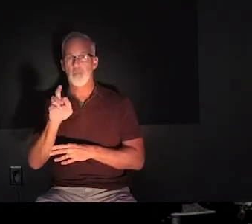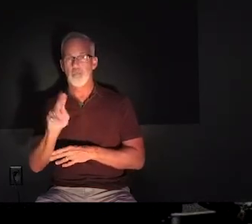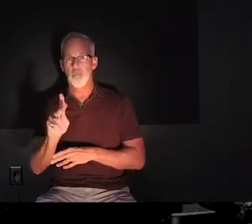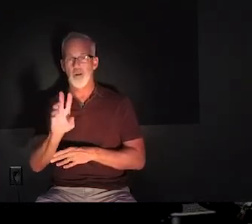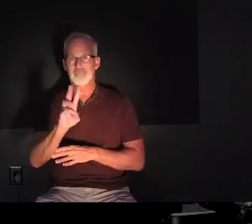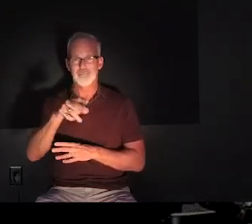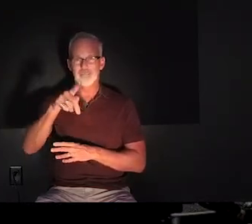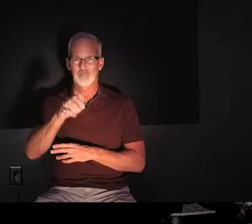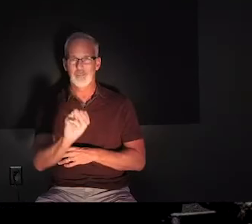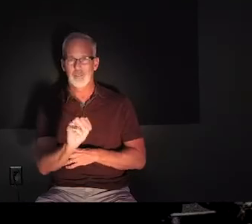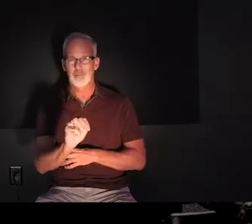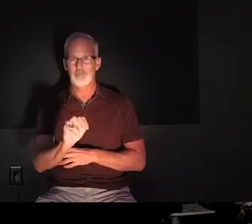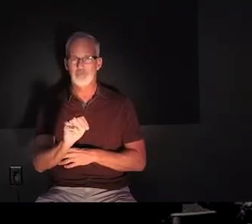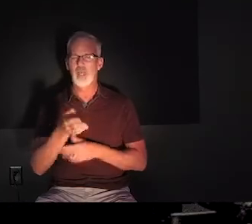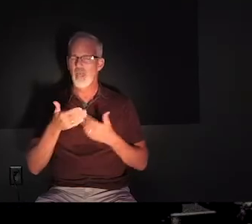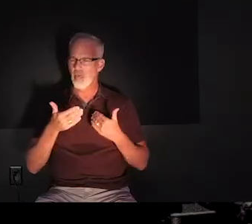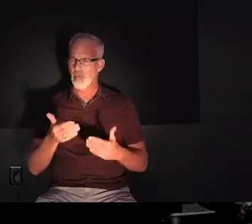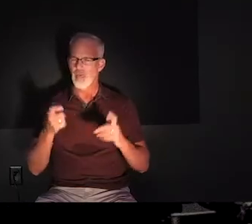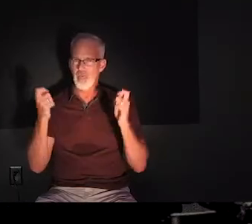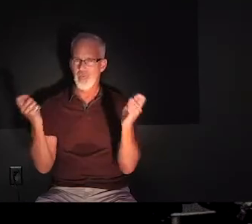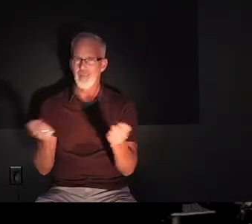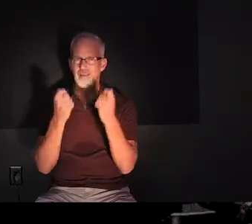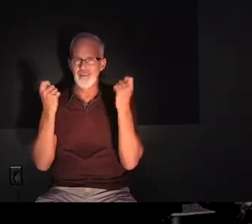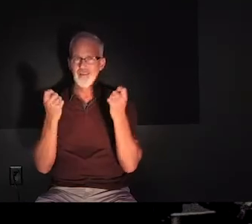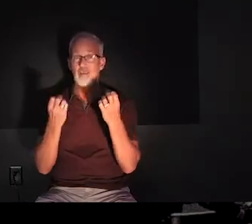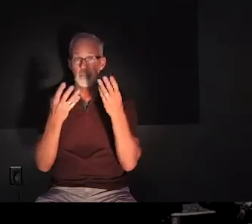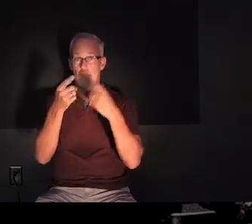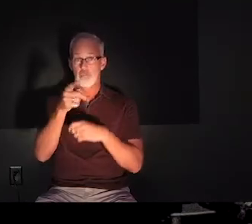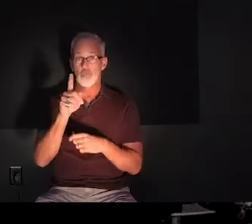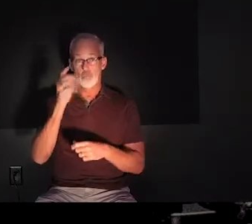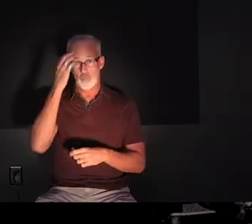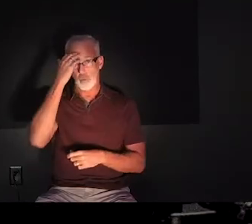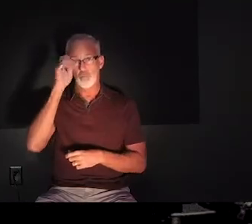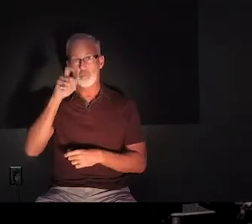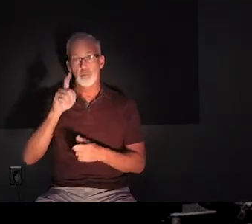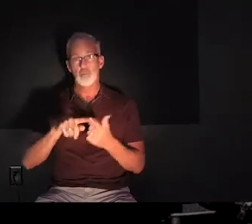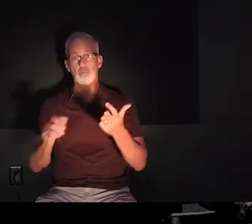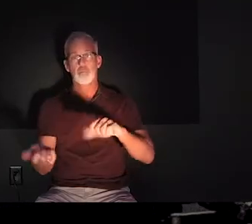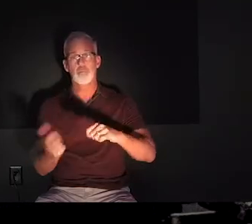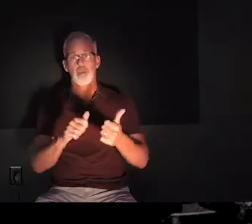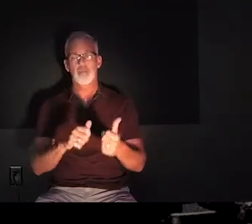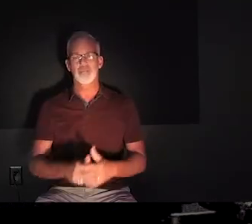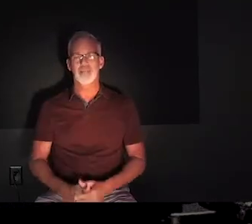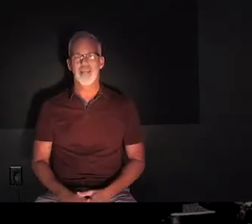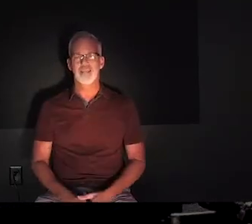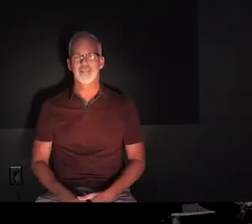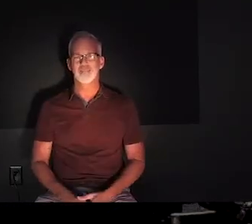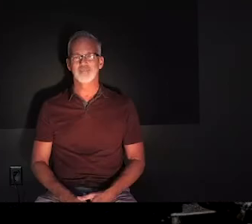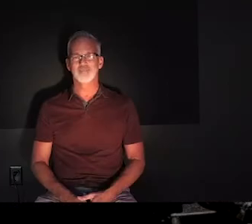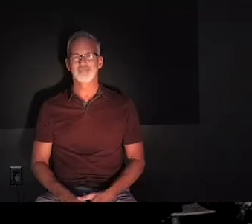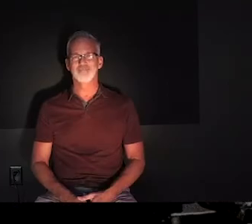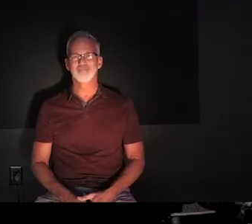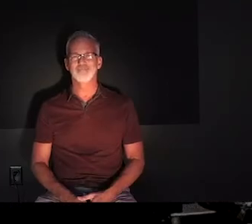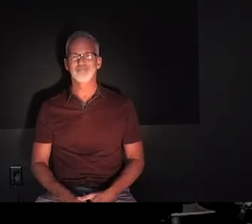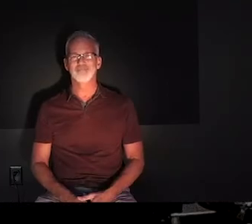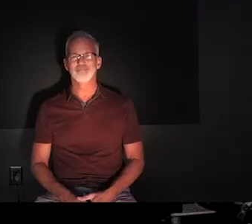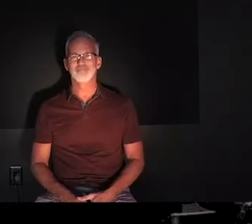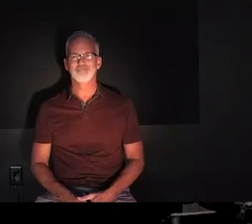Let's celebrate. And many of you need to take that step and be baptized.